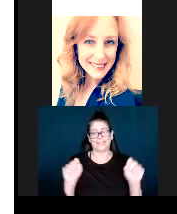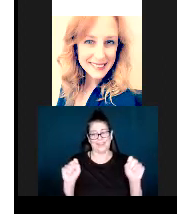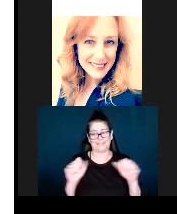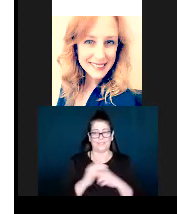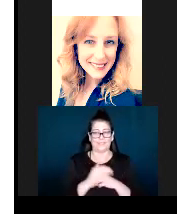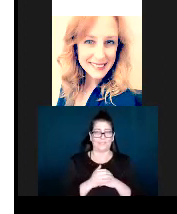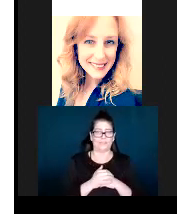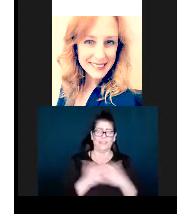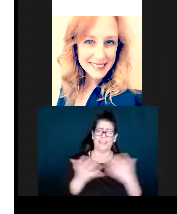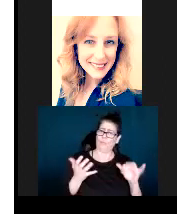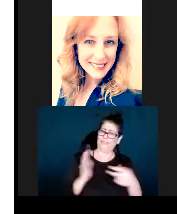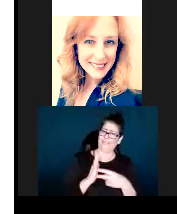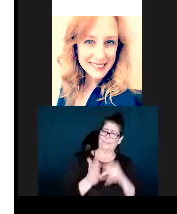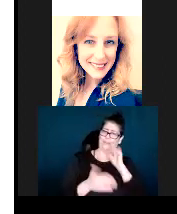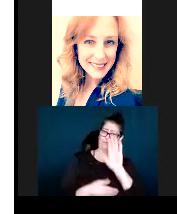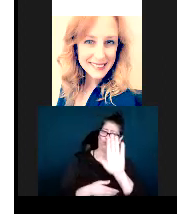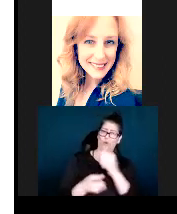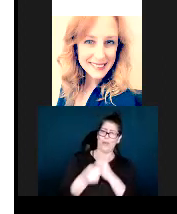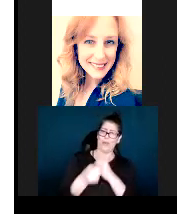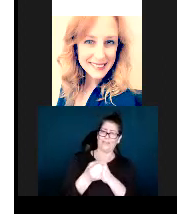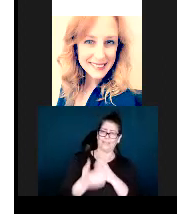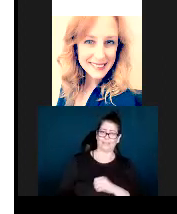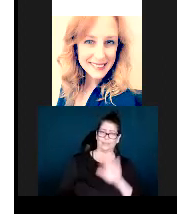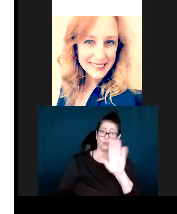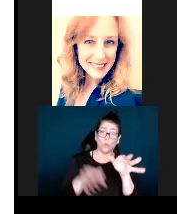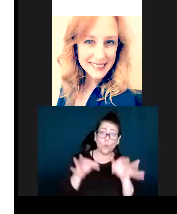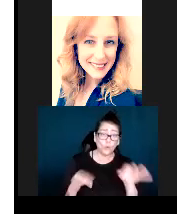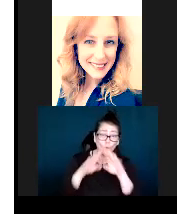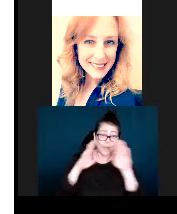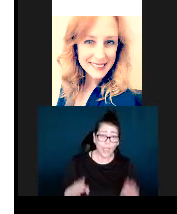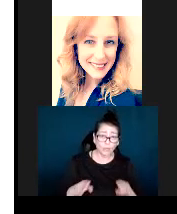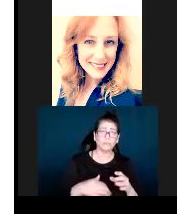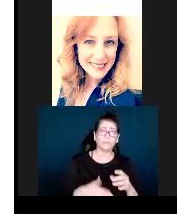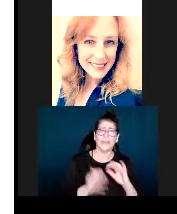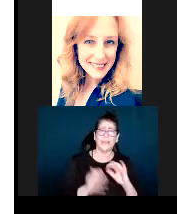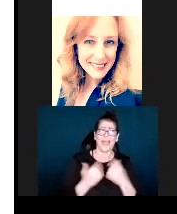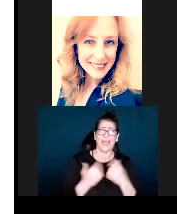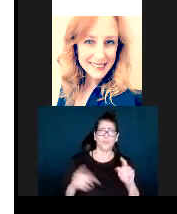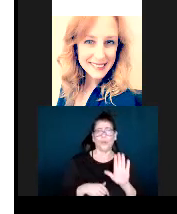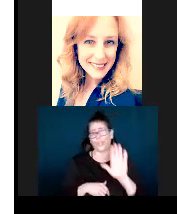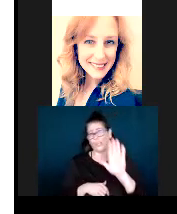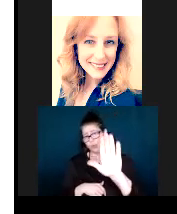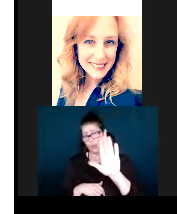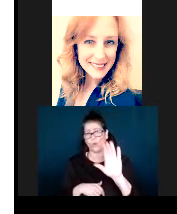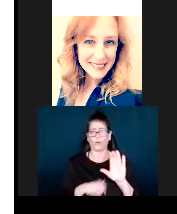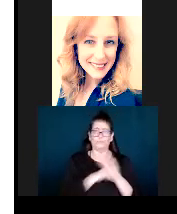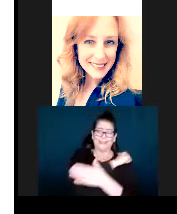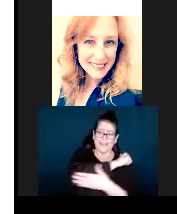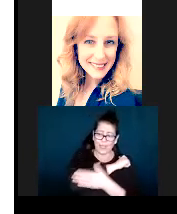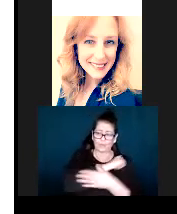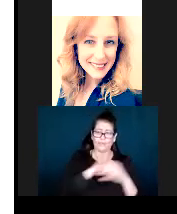your advocacy, your courthouse, and how things work in your county or with your